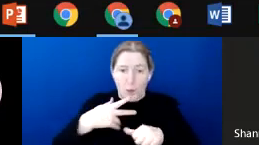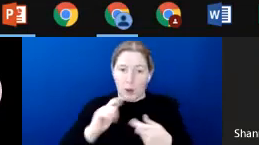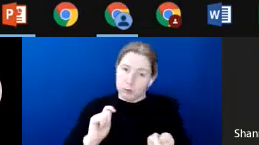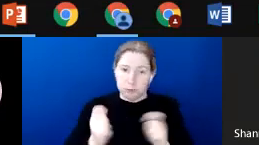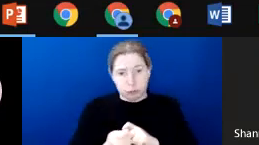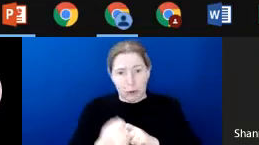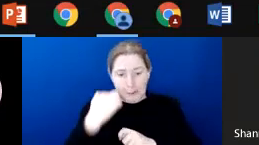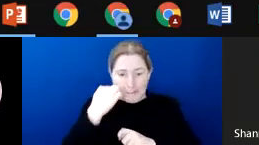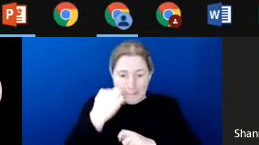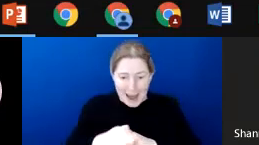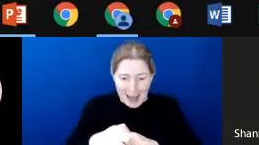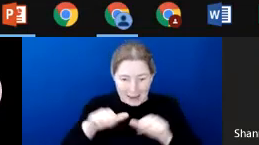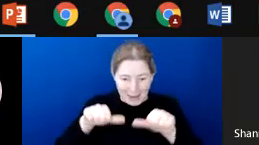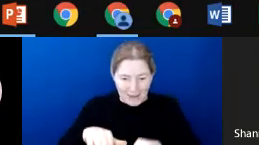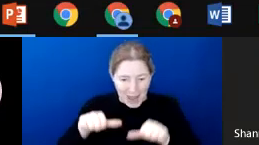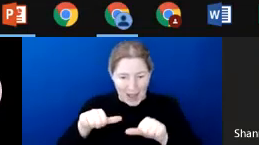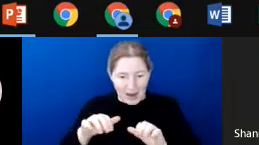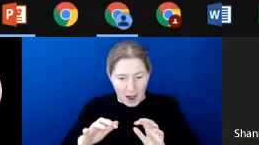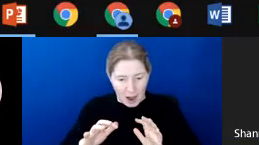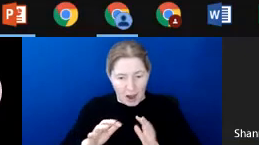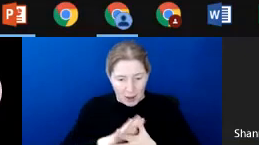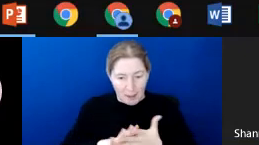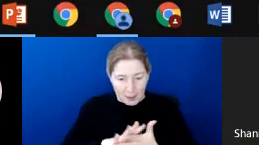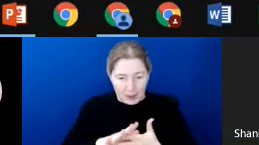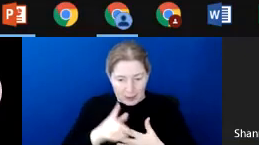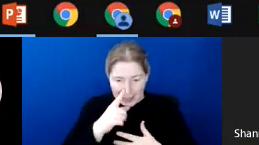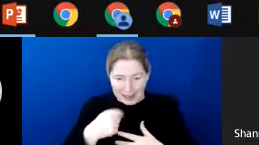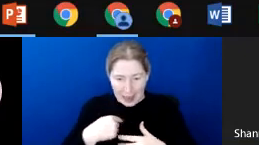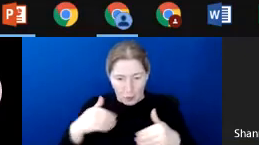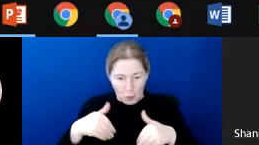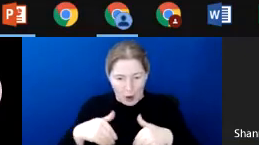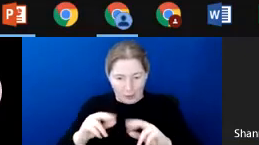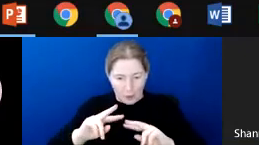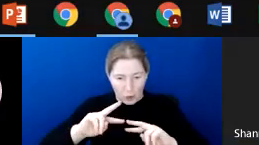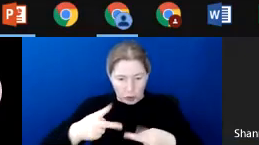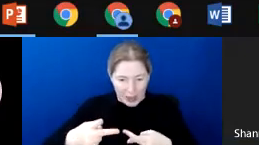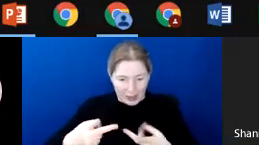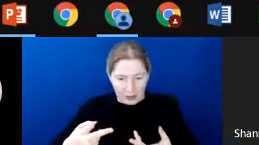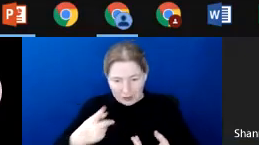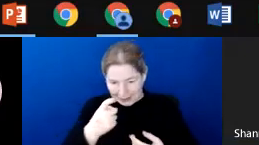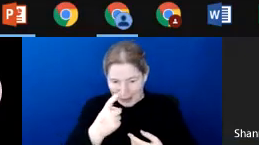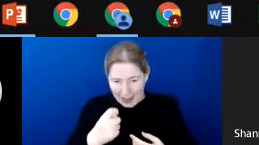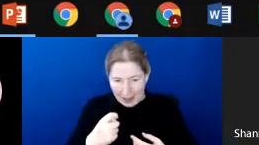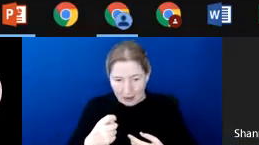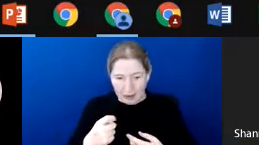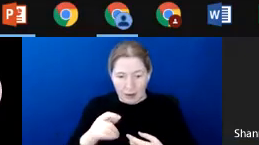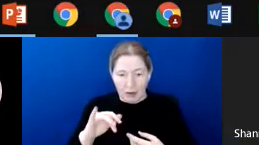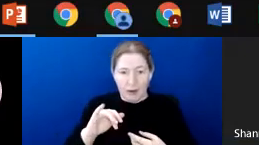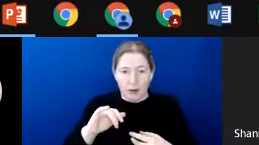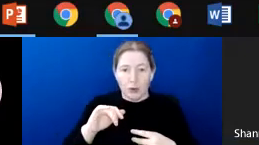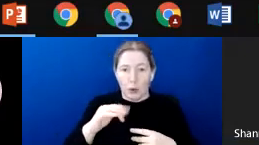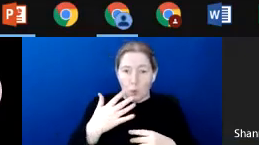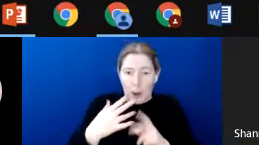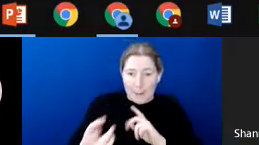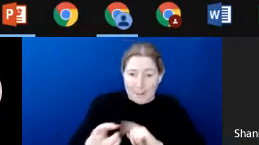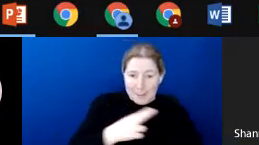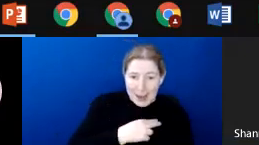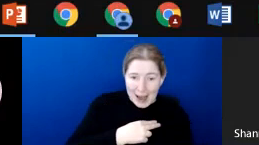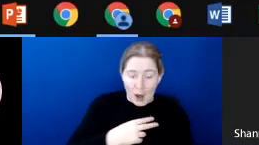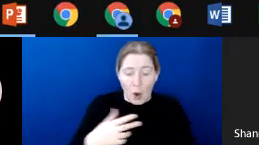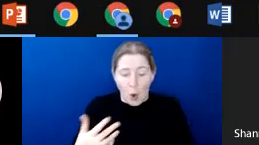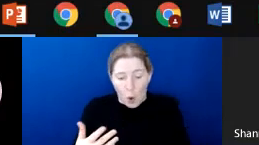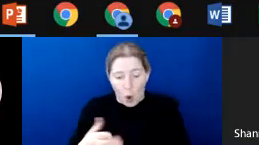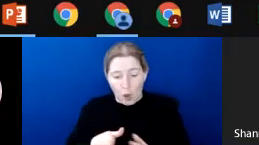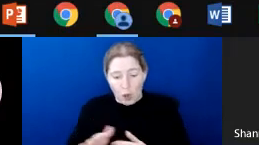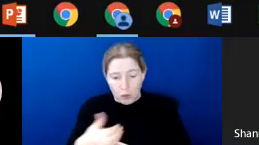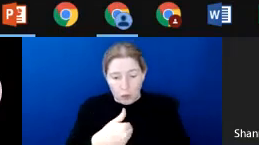been finalized, so I can wait for it to either be reimbursed directly to my account or through